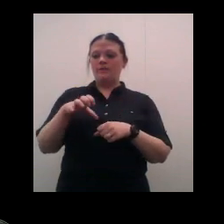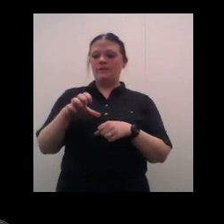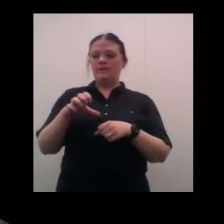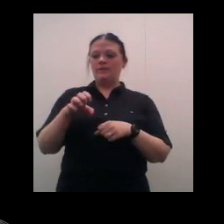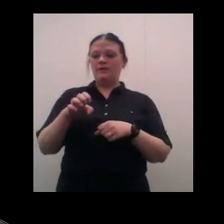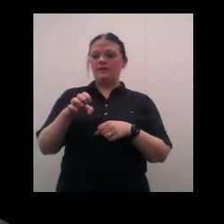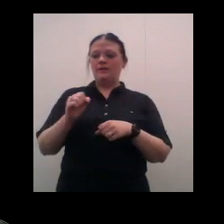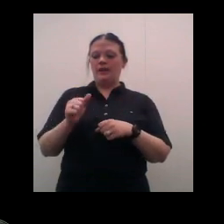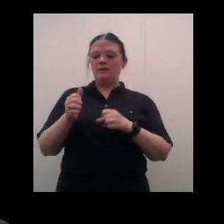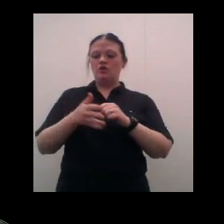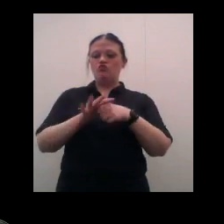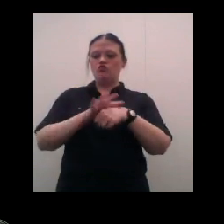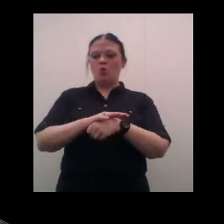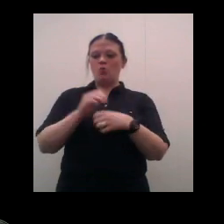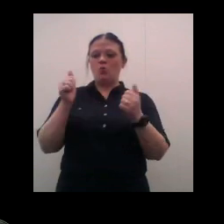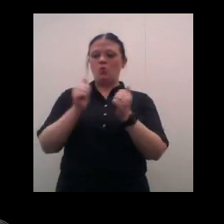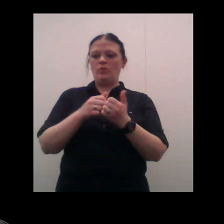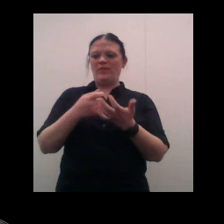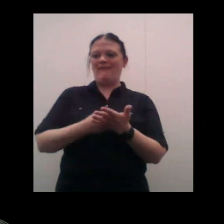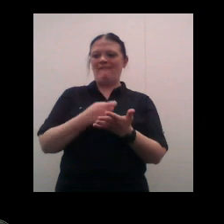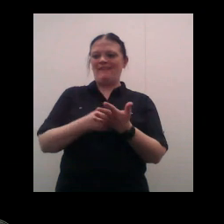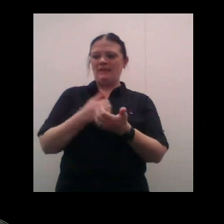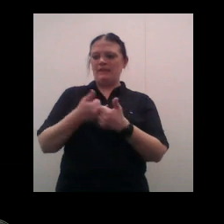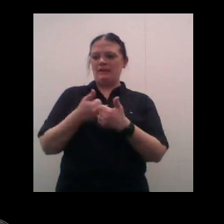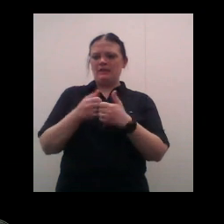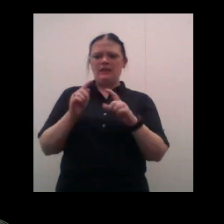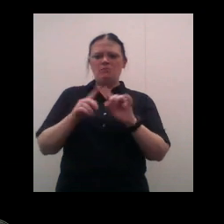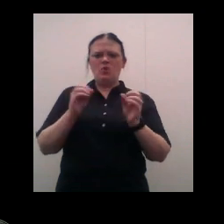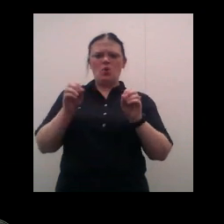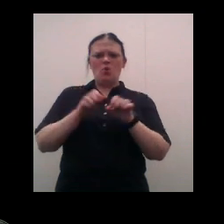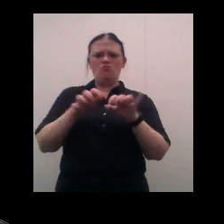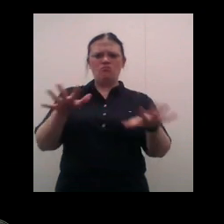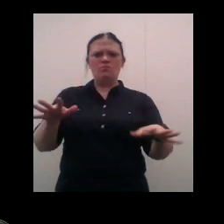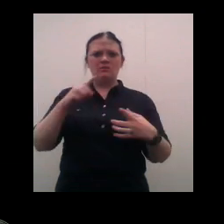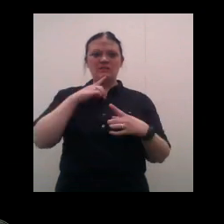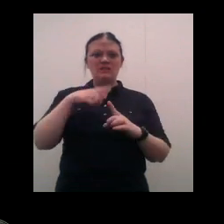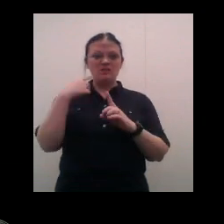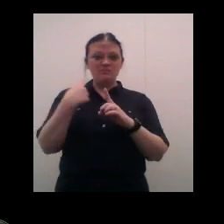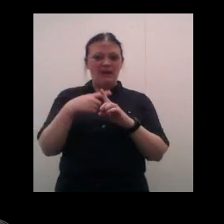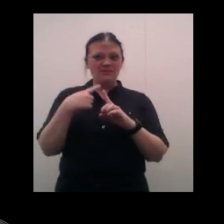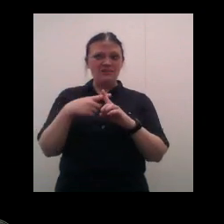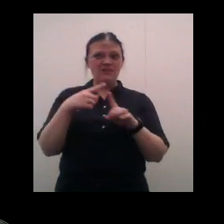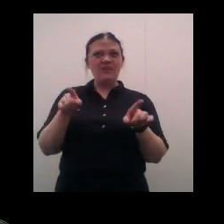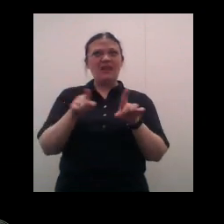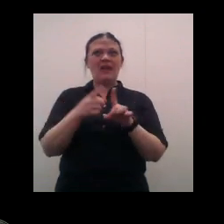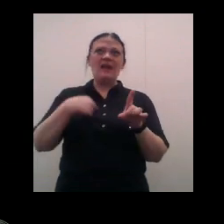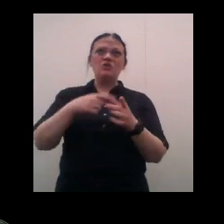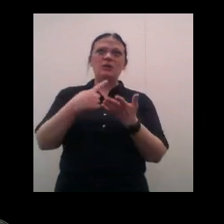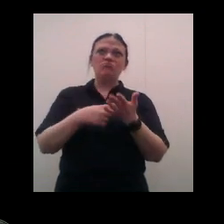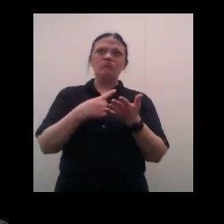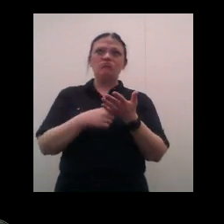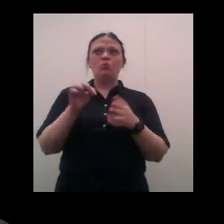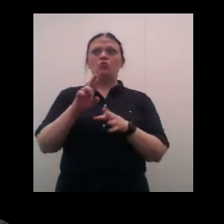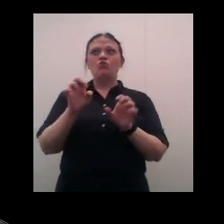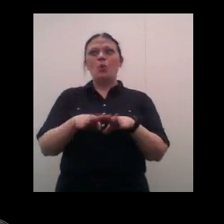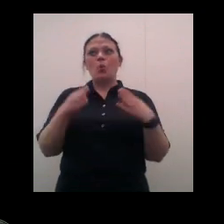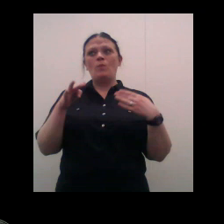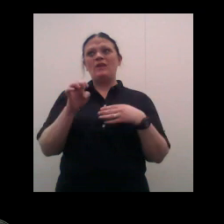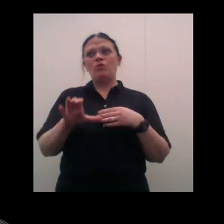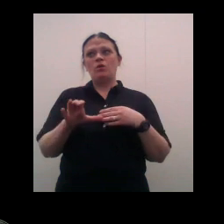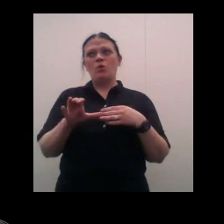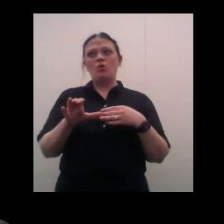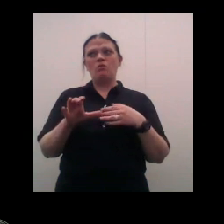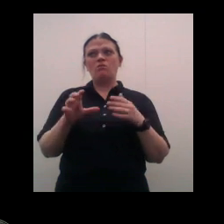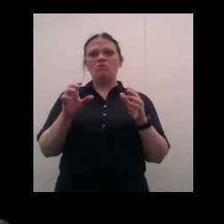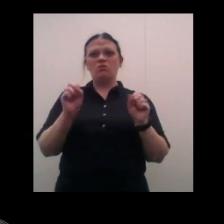to a Sabres game, but there was no outbreak that occurred because of that. So is there an optimism that as we talk about reopening Erie County, there could still